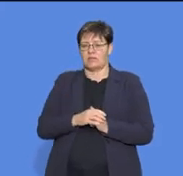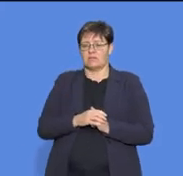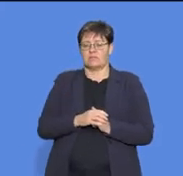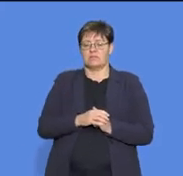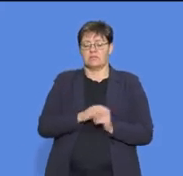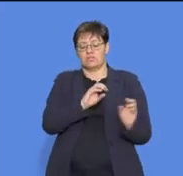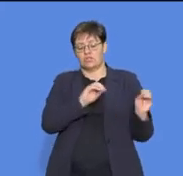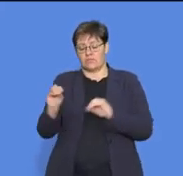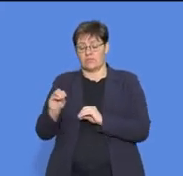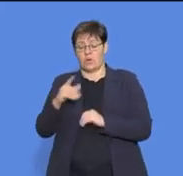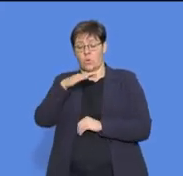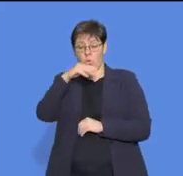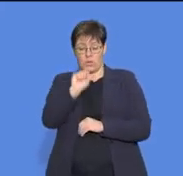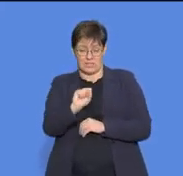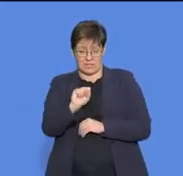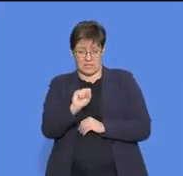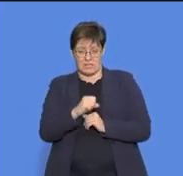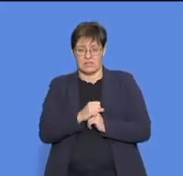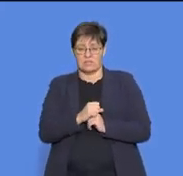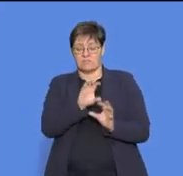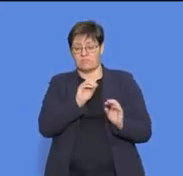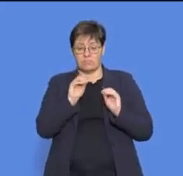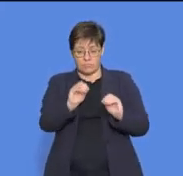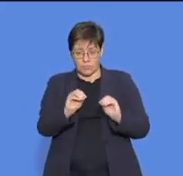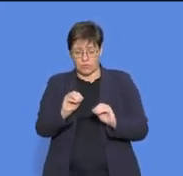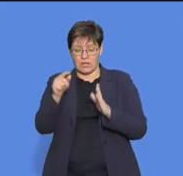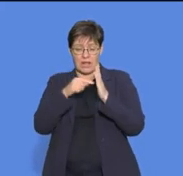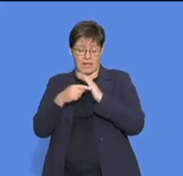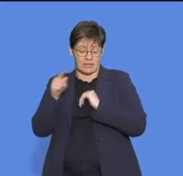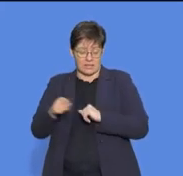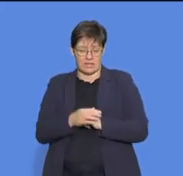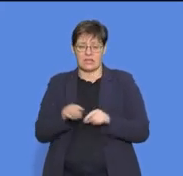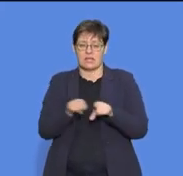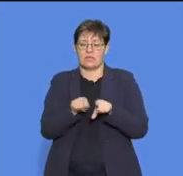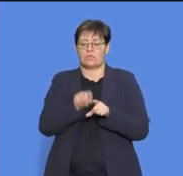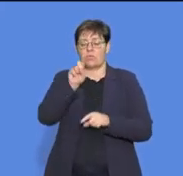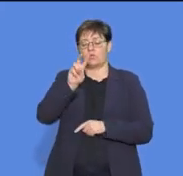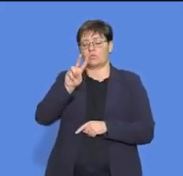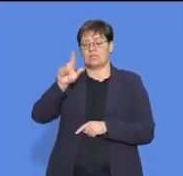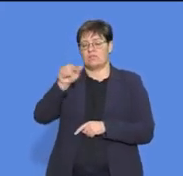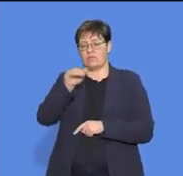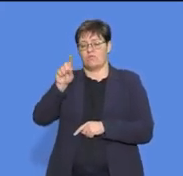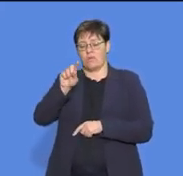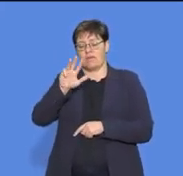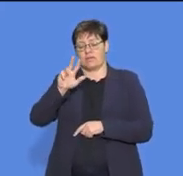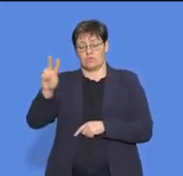with shift cos. So once we put shift cos and this entire expression into our calculator,